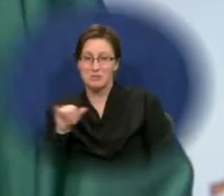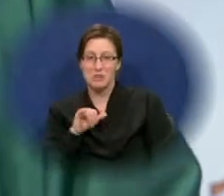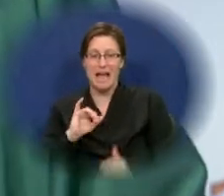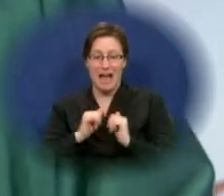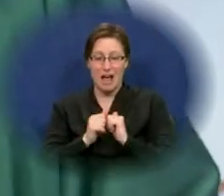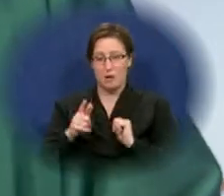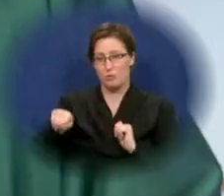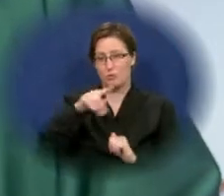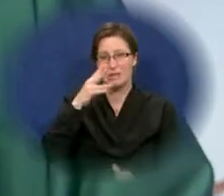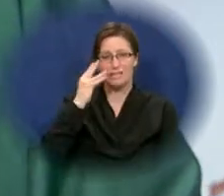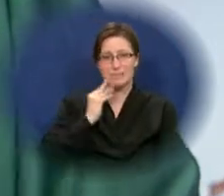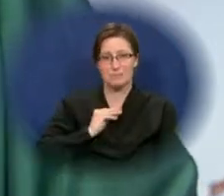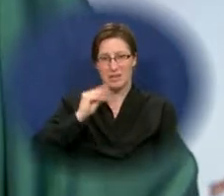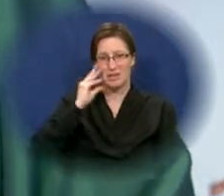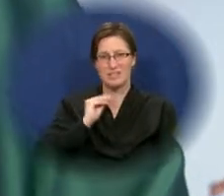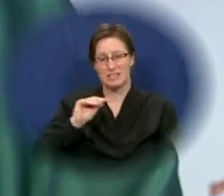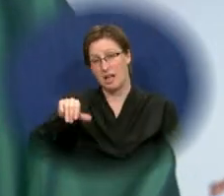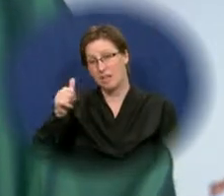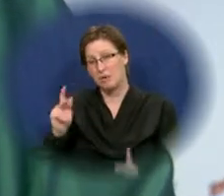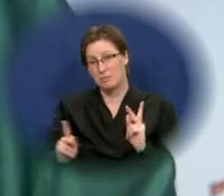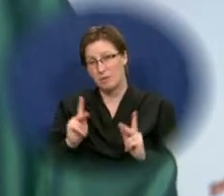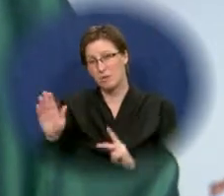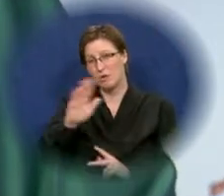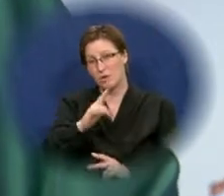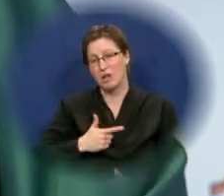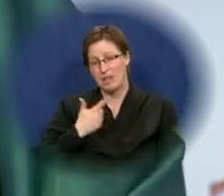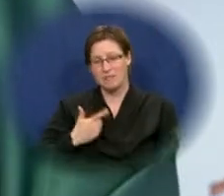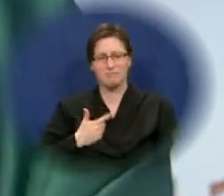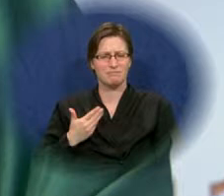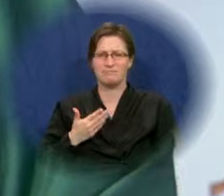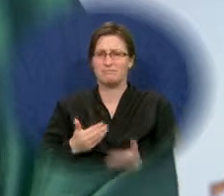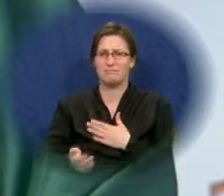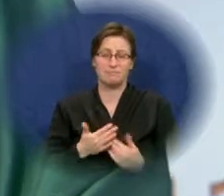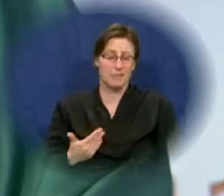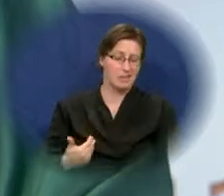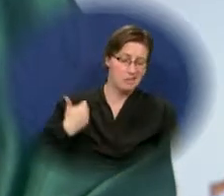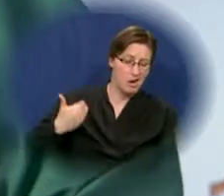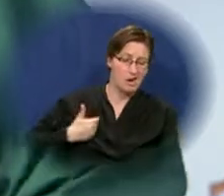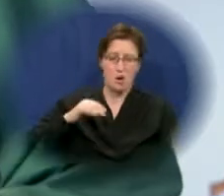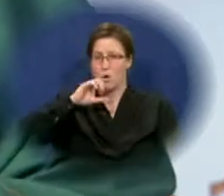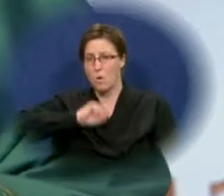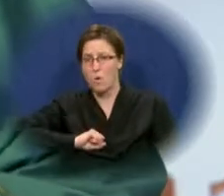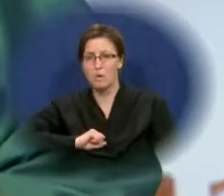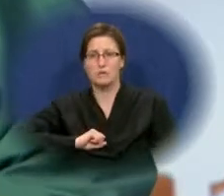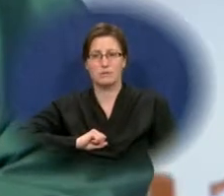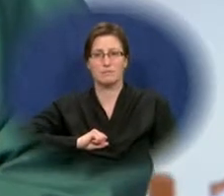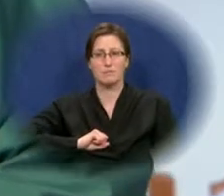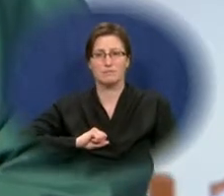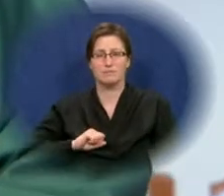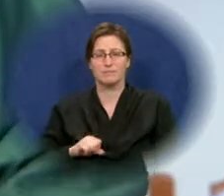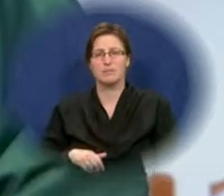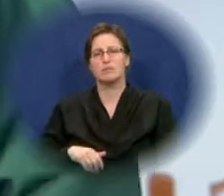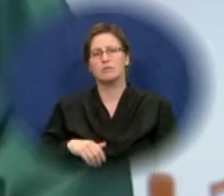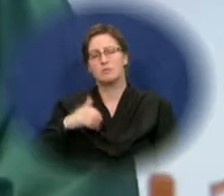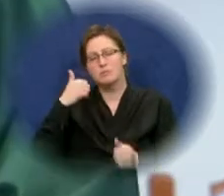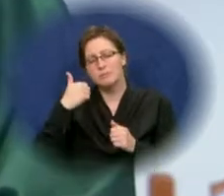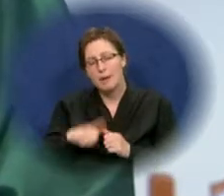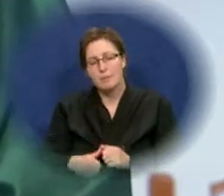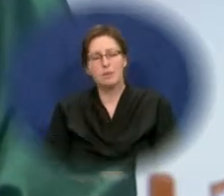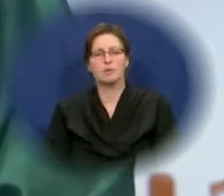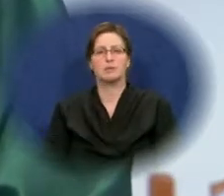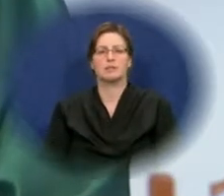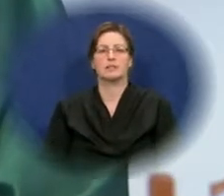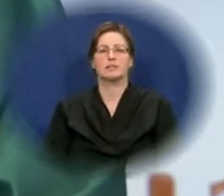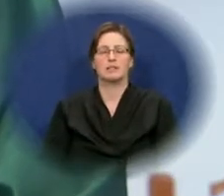we experience other people in our lives, no matter how young or older they happen to be. And so we have